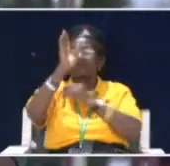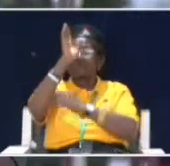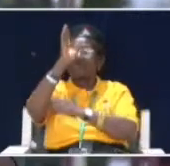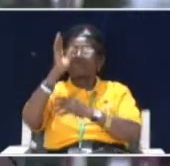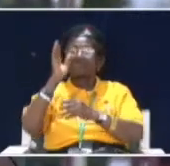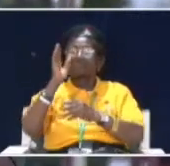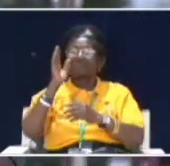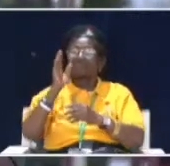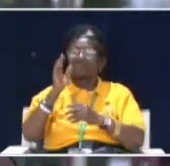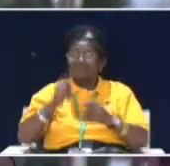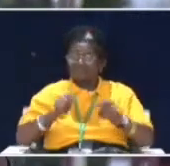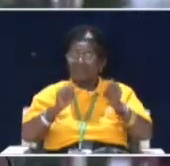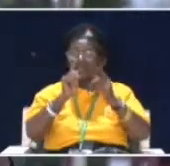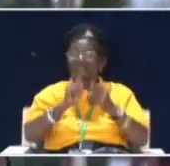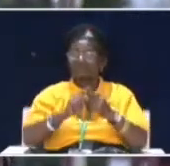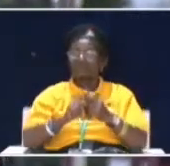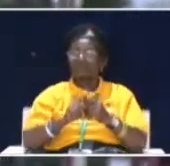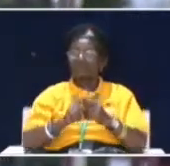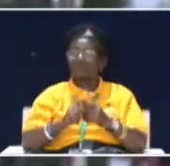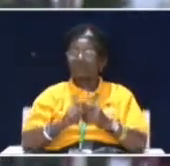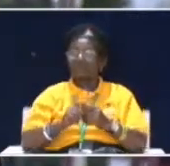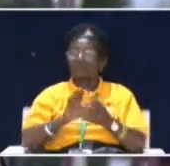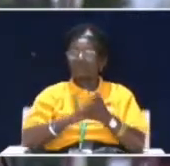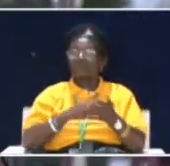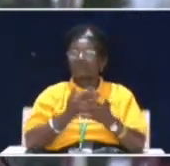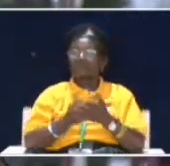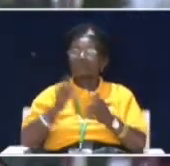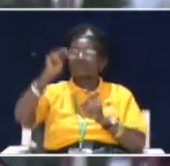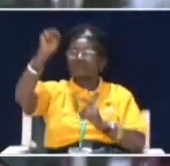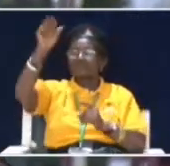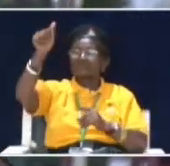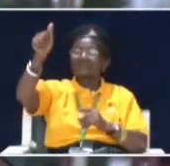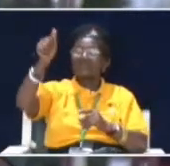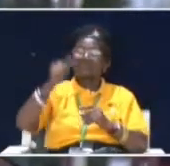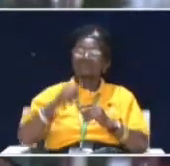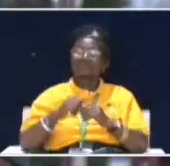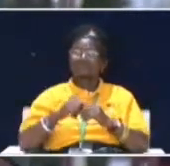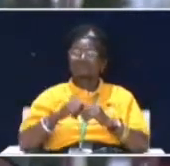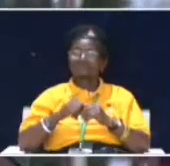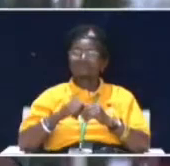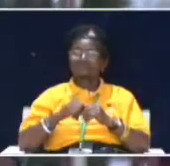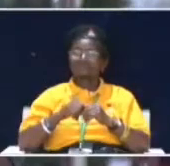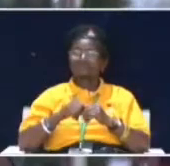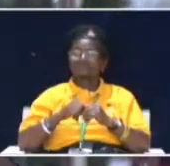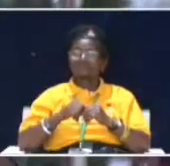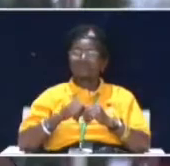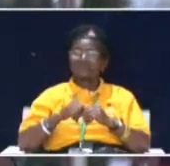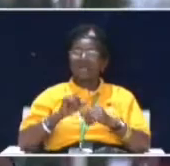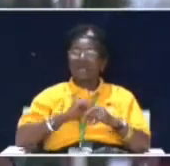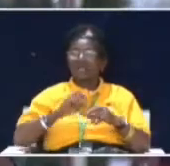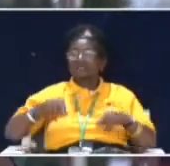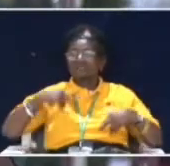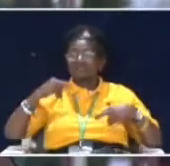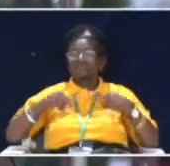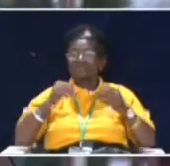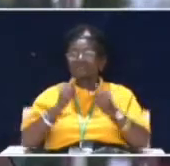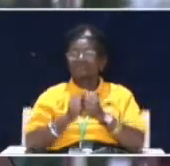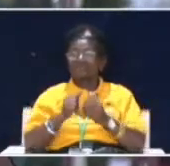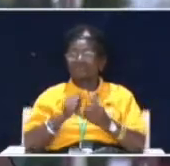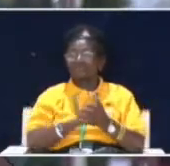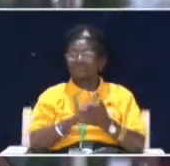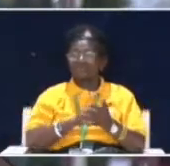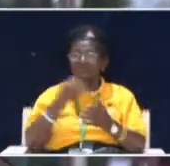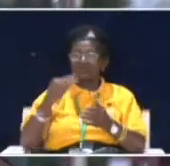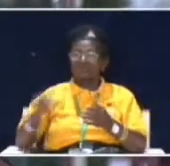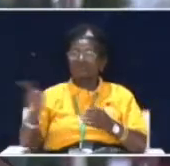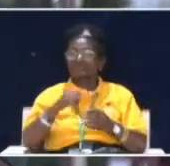likes to prove himself. Igba yen gan l'Olorun ma nje wo ara e. I rejoice with those of you who are true children of God.